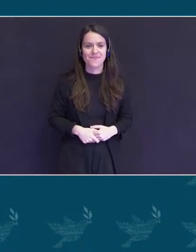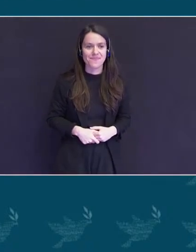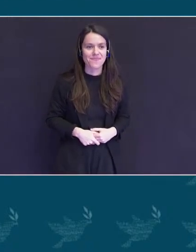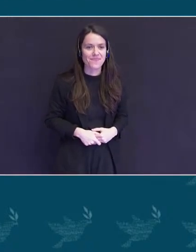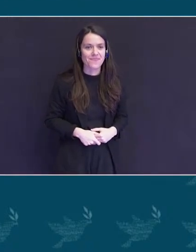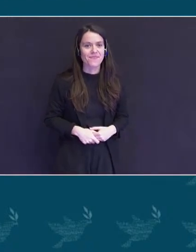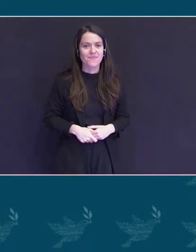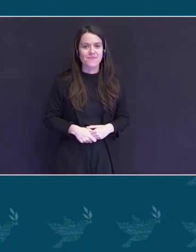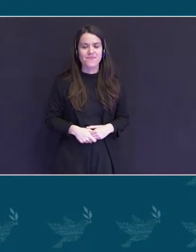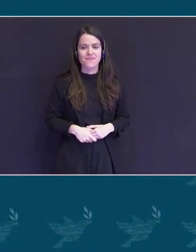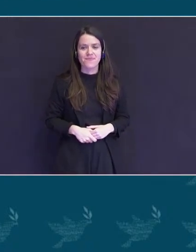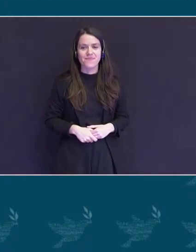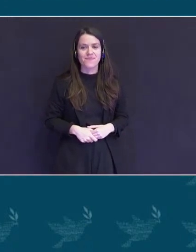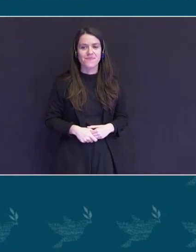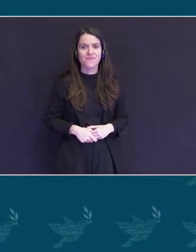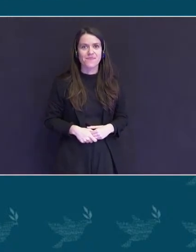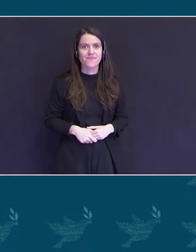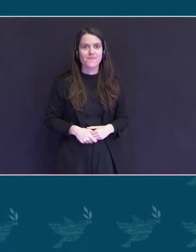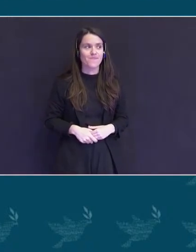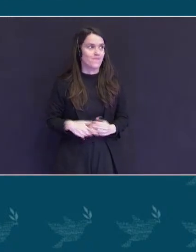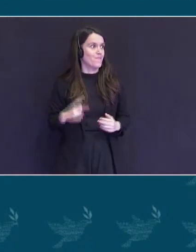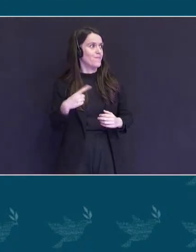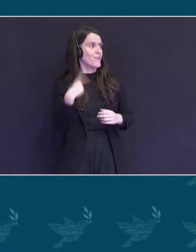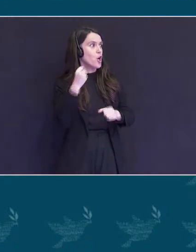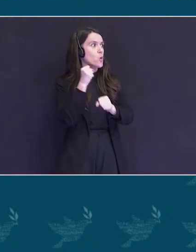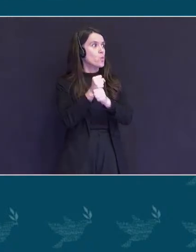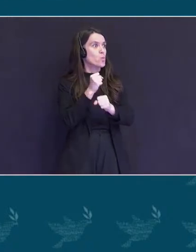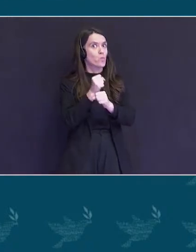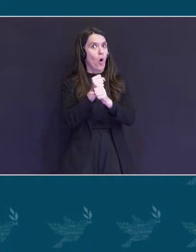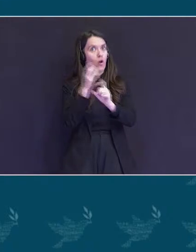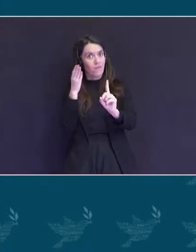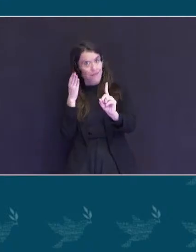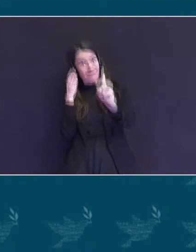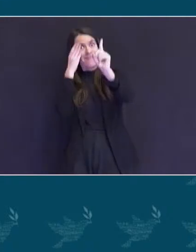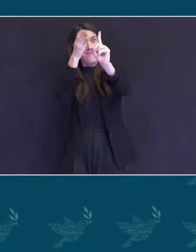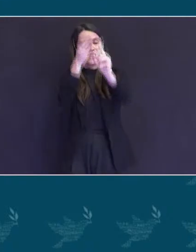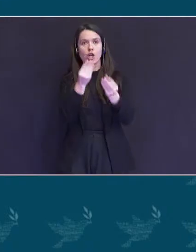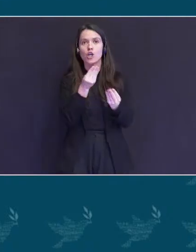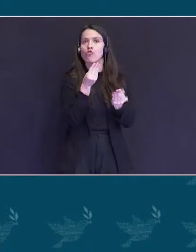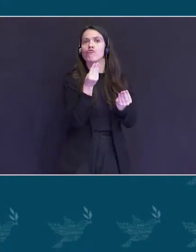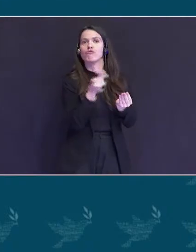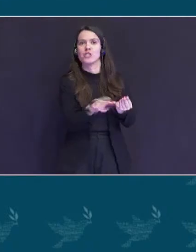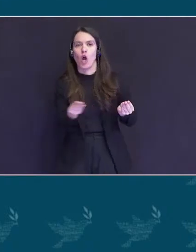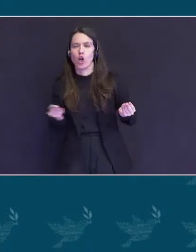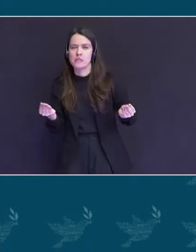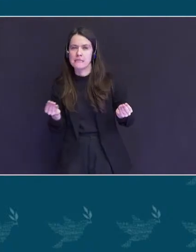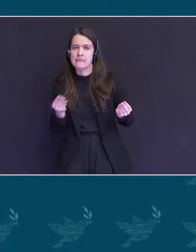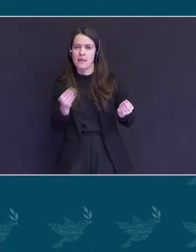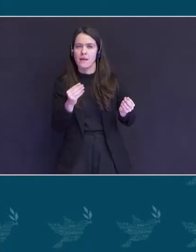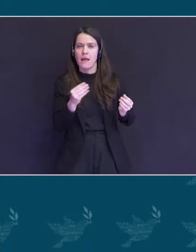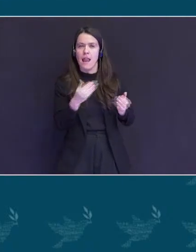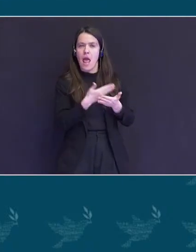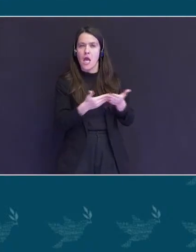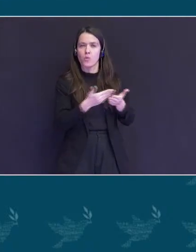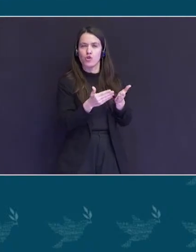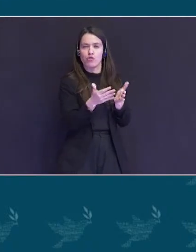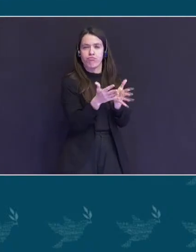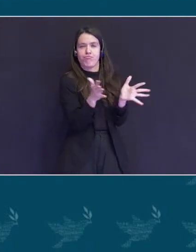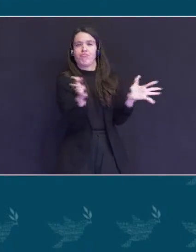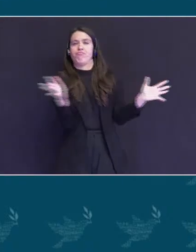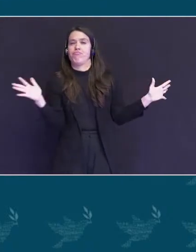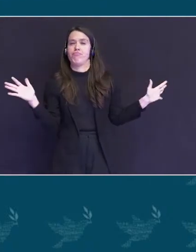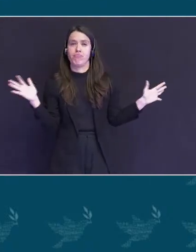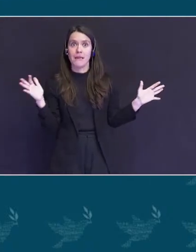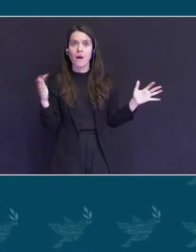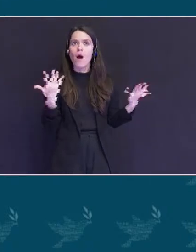A vital part of working towards resources in many languages, in as many languages as possible, has been to translate